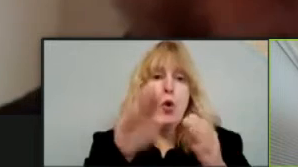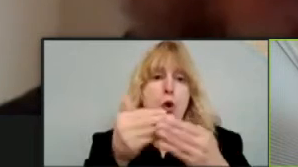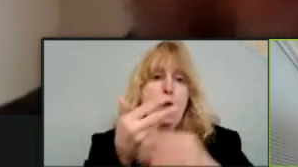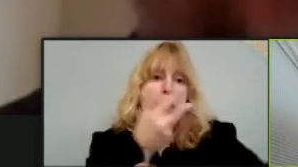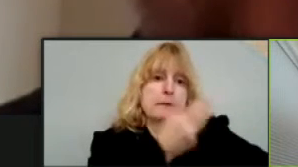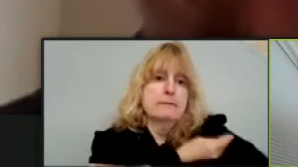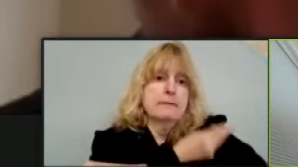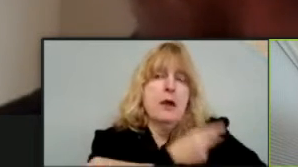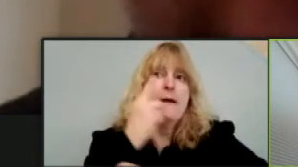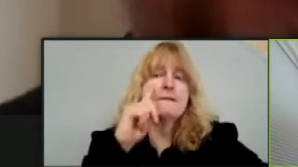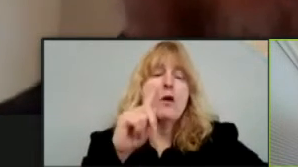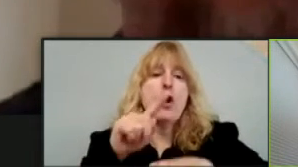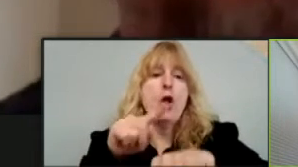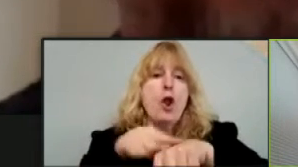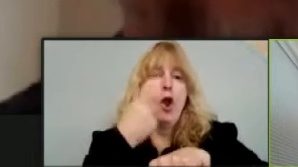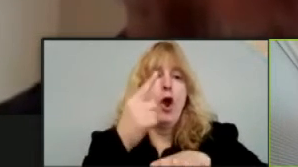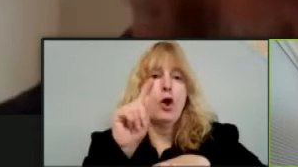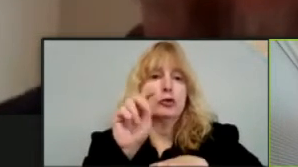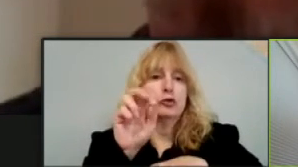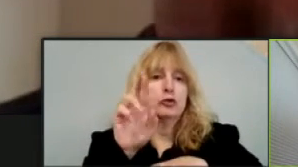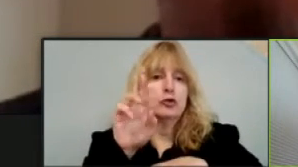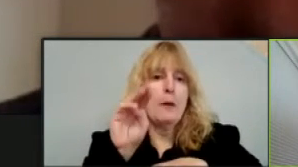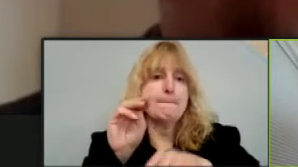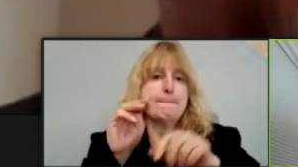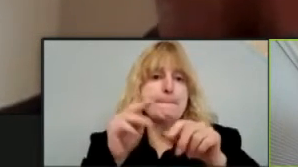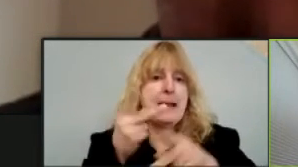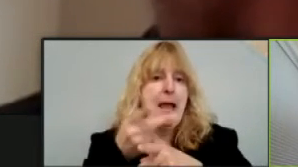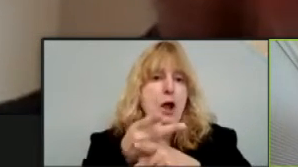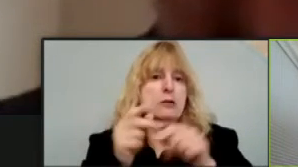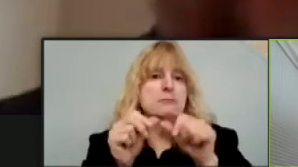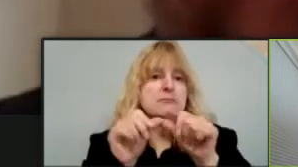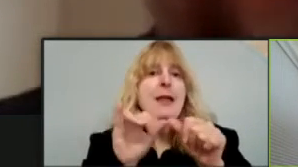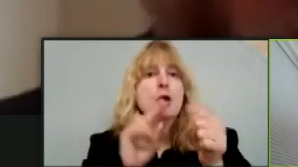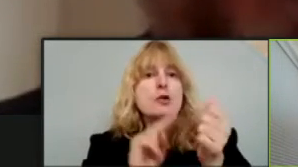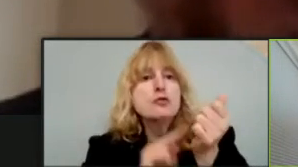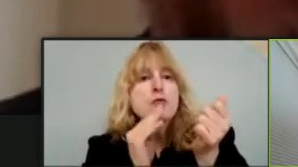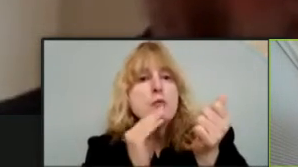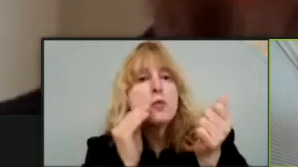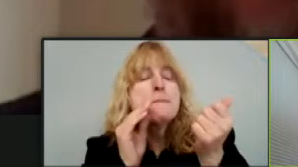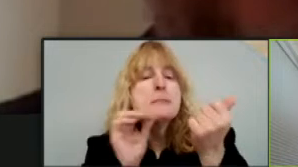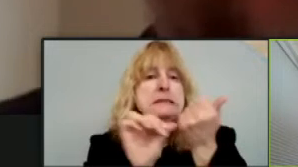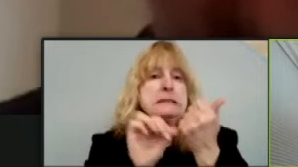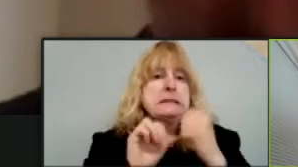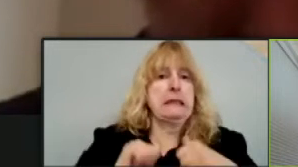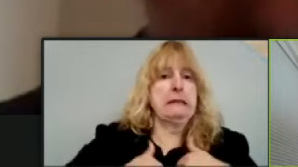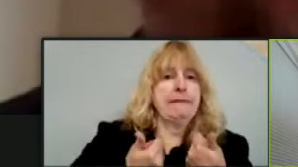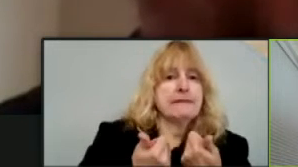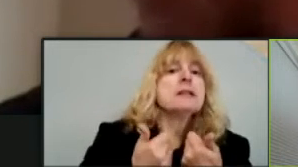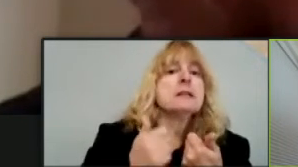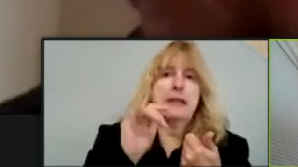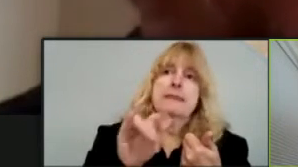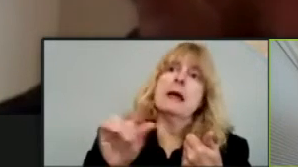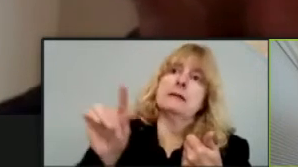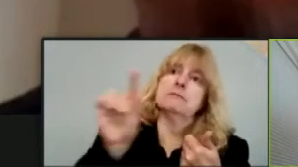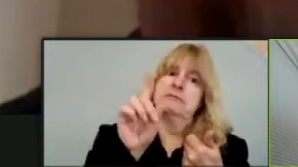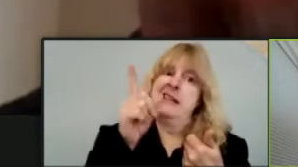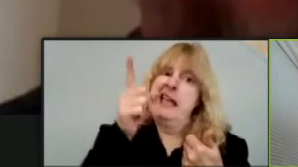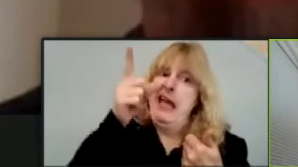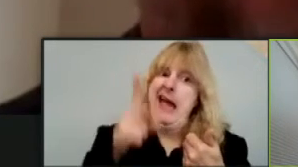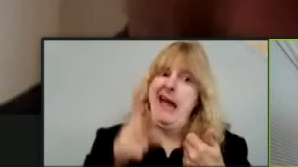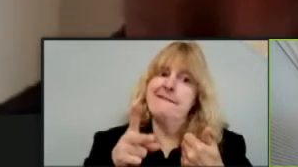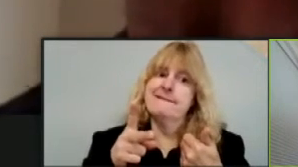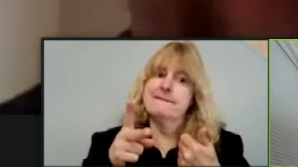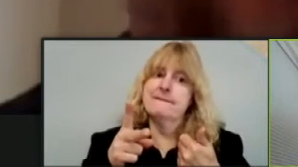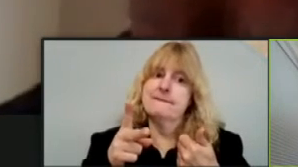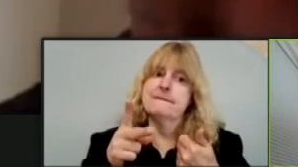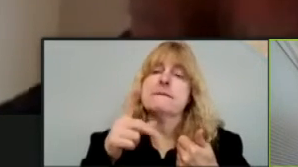So that's the mechanism we're getting to long-term care, which accounts for about half of our vaccine right now. And that'll last for about 2 more weeks.